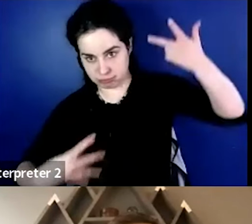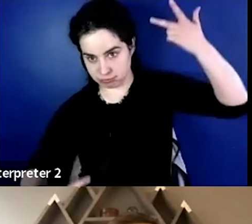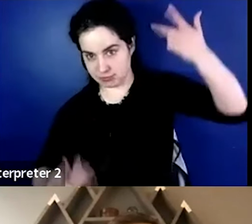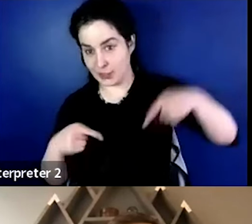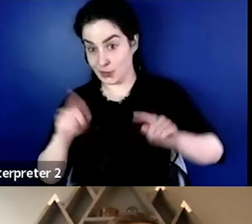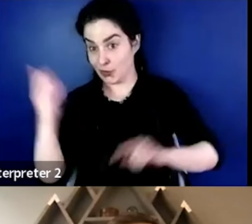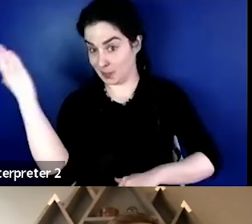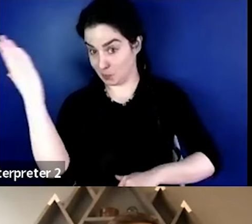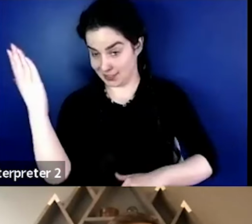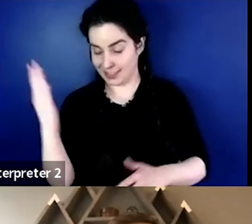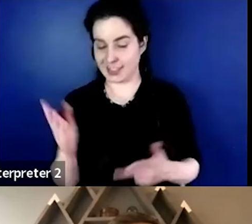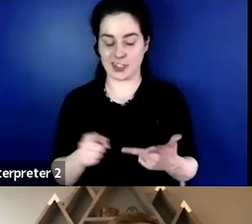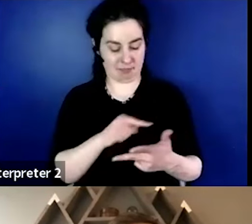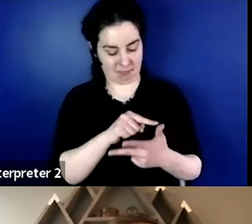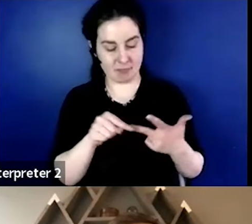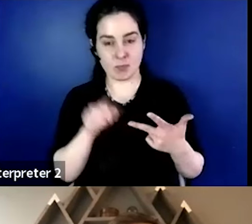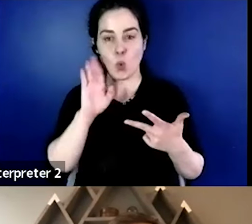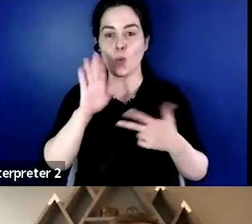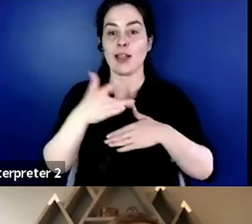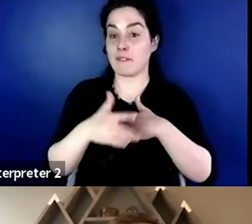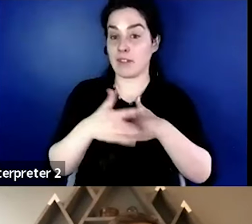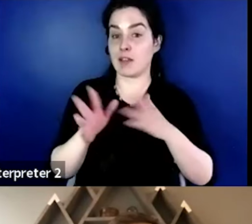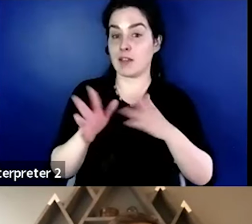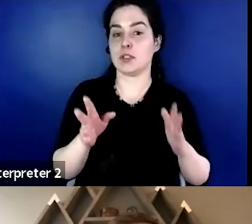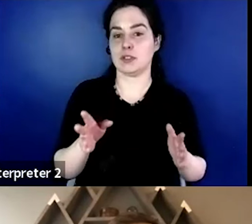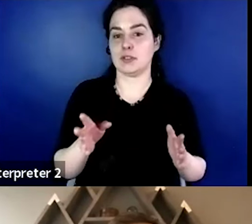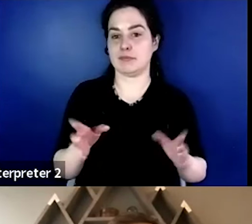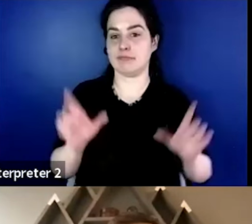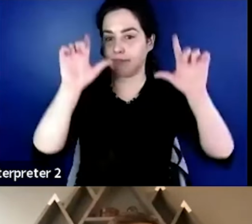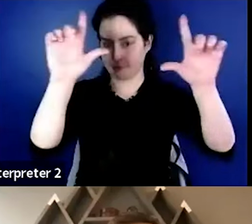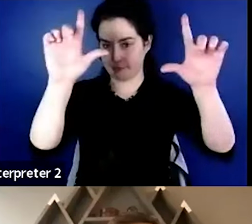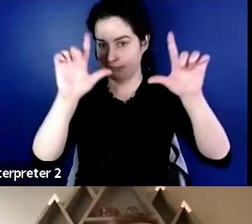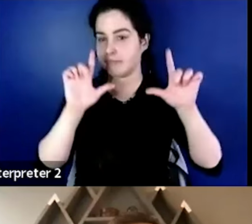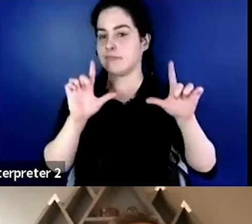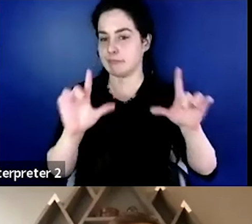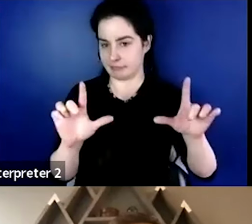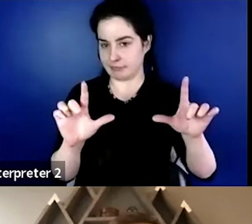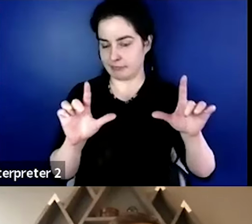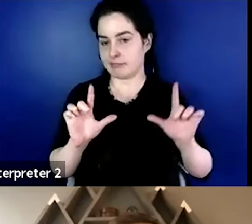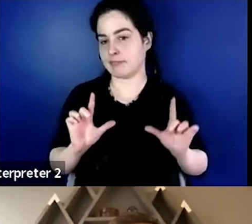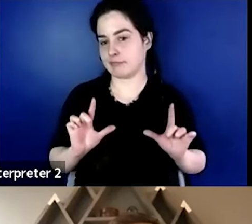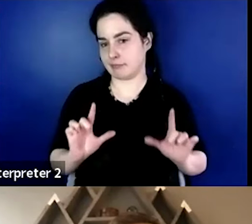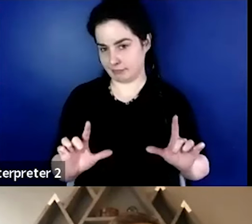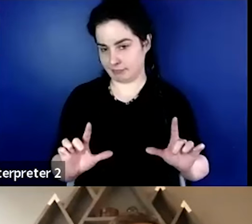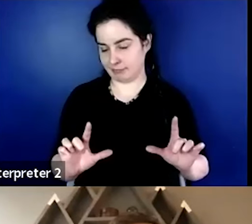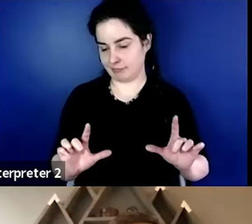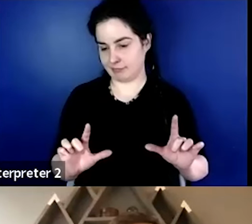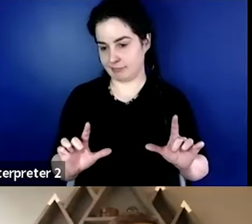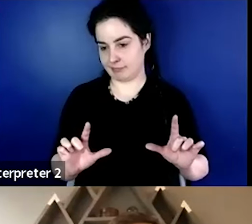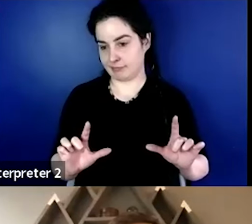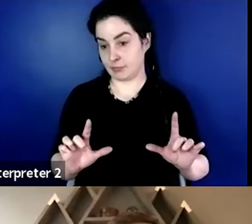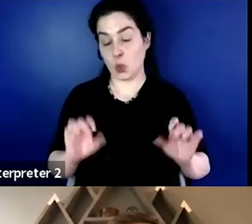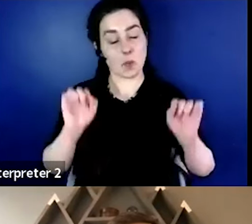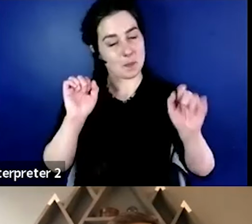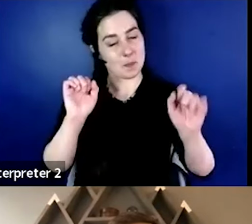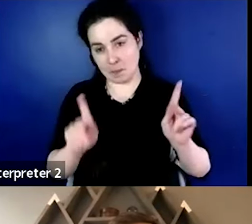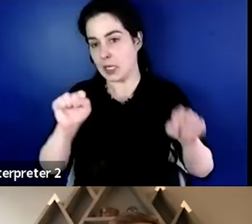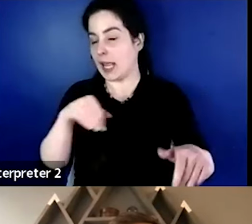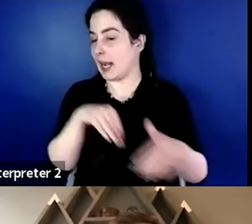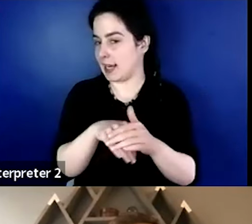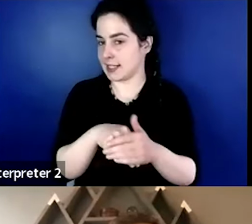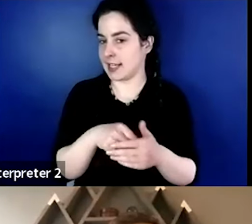presentation, those will be also side by side with the recording, and that people can access those.